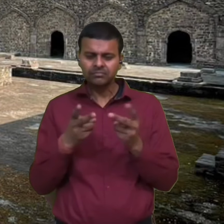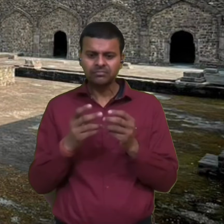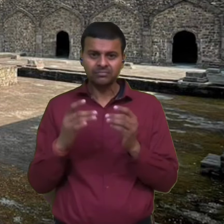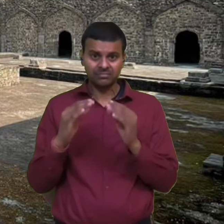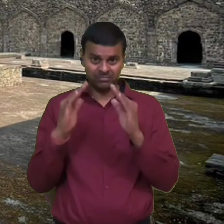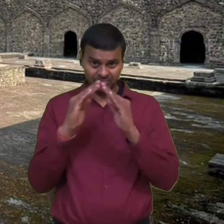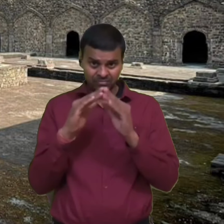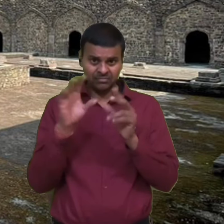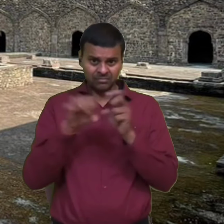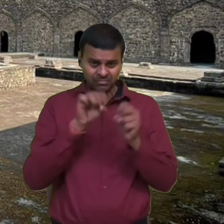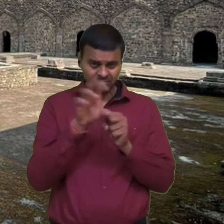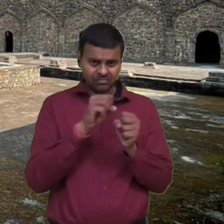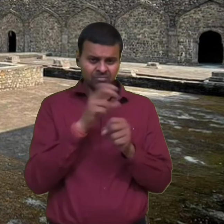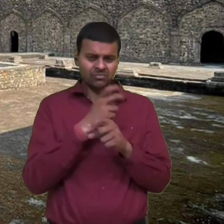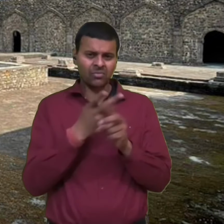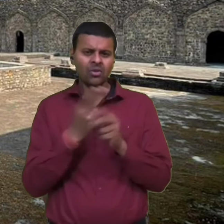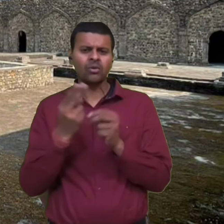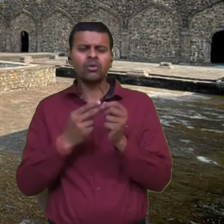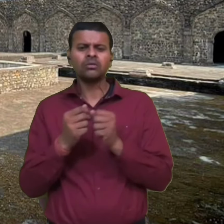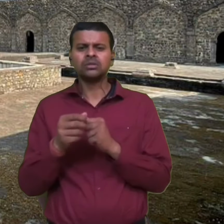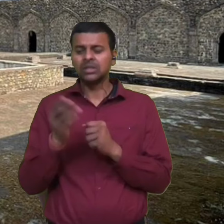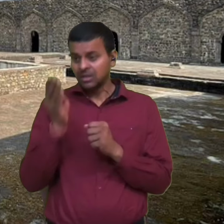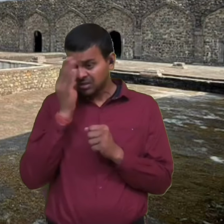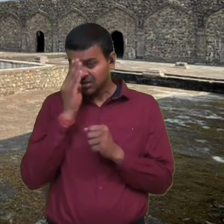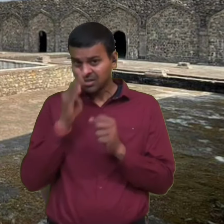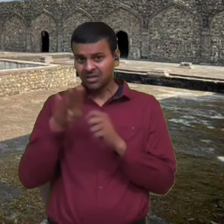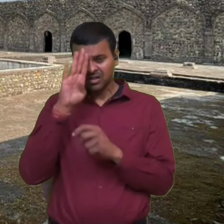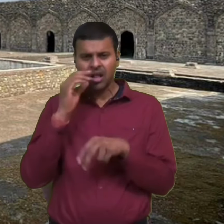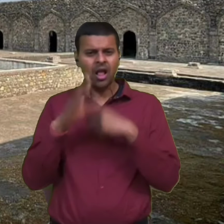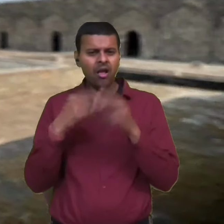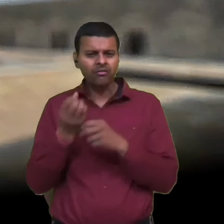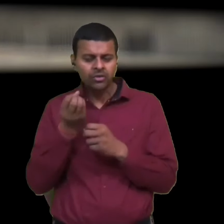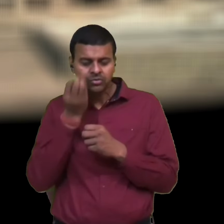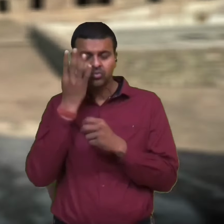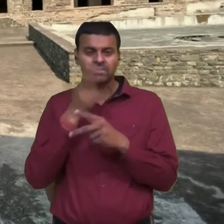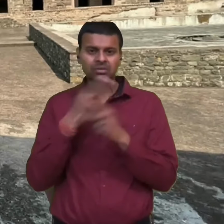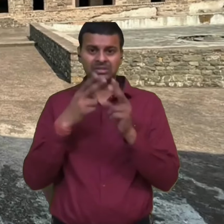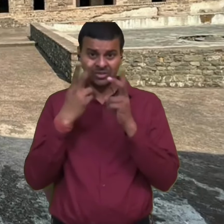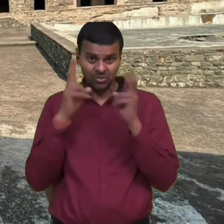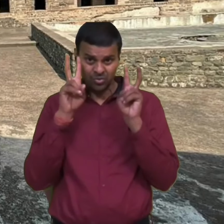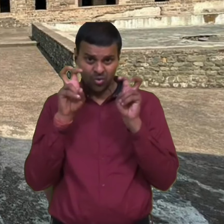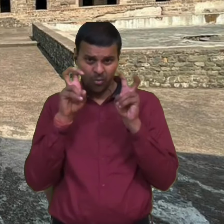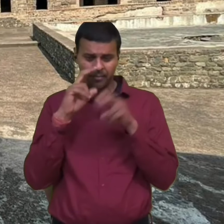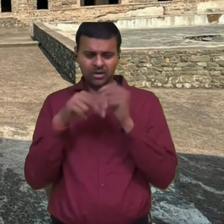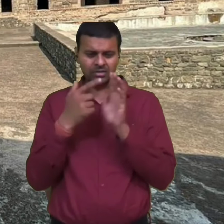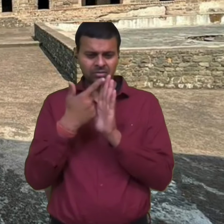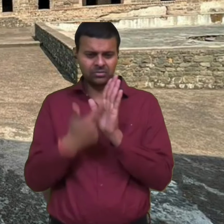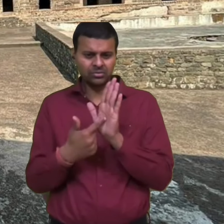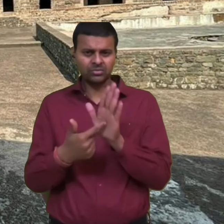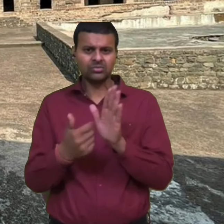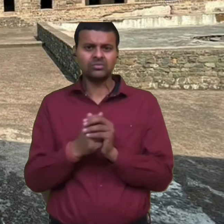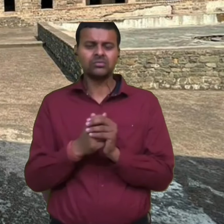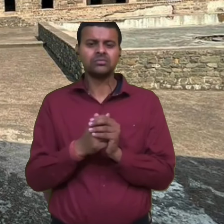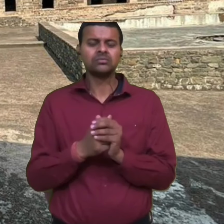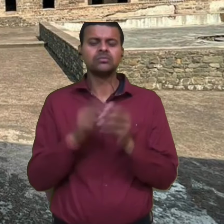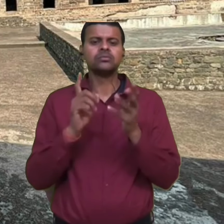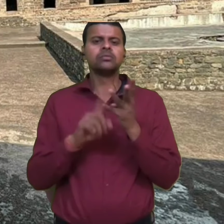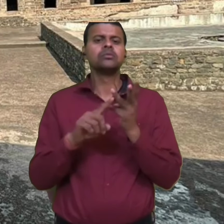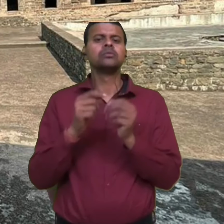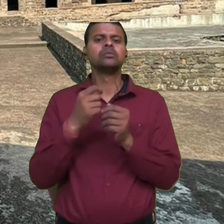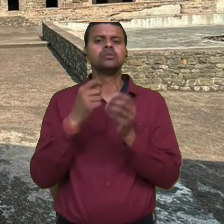Emperor Jahangir when he stayed in Mandu. Similar darshan jharokhas are found in the forts of Delhi and